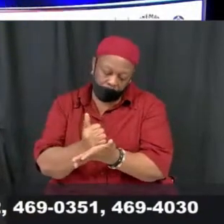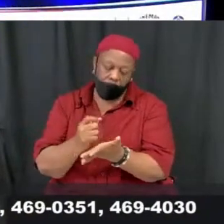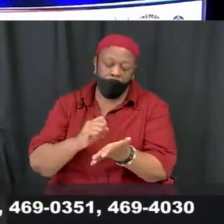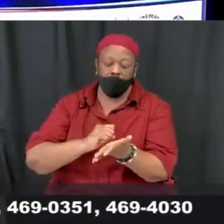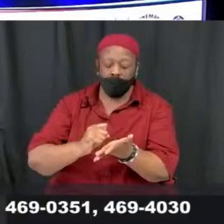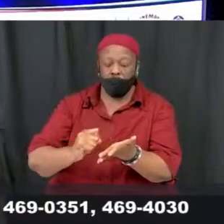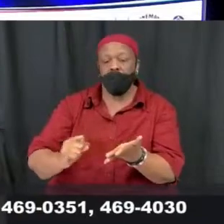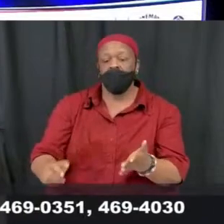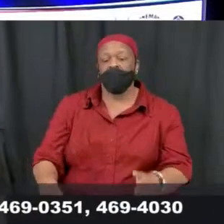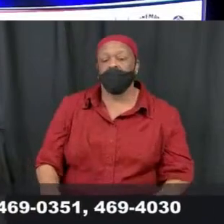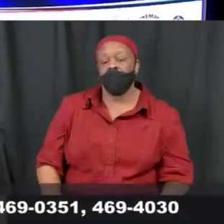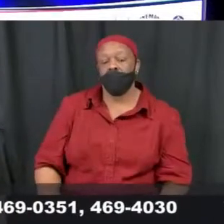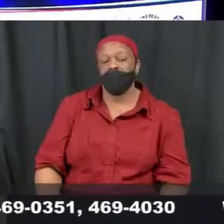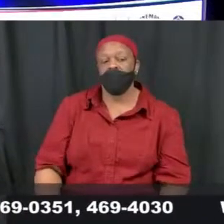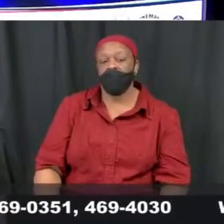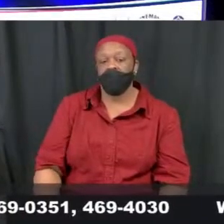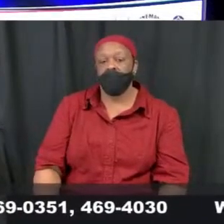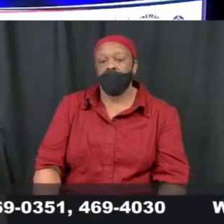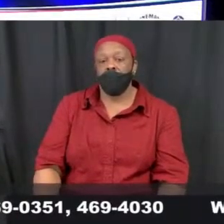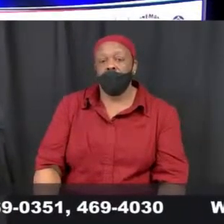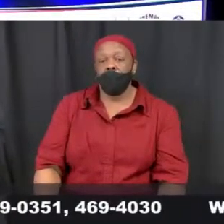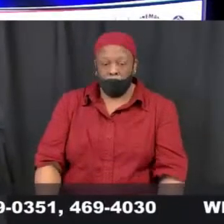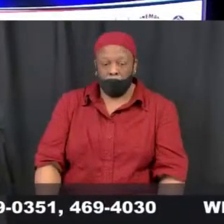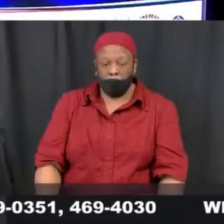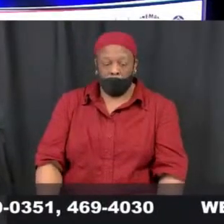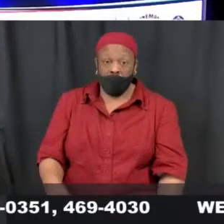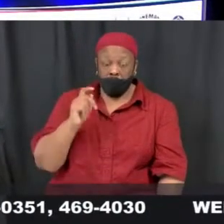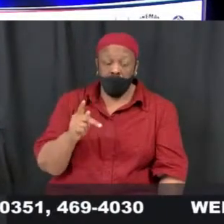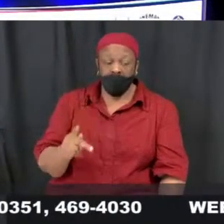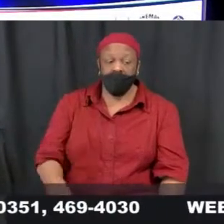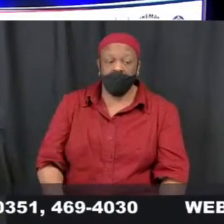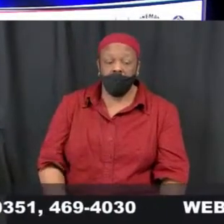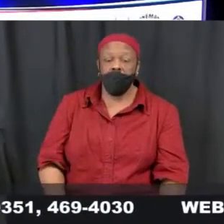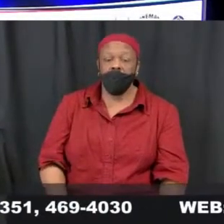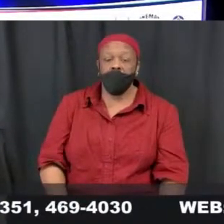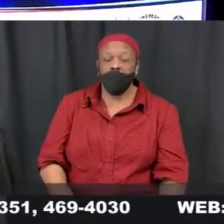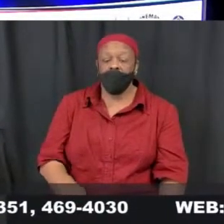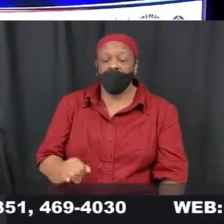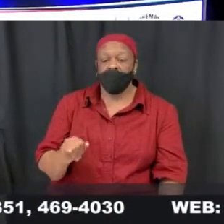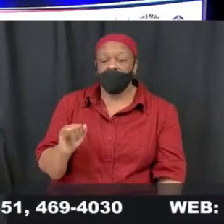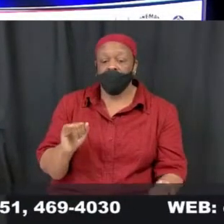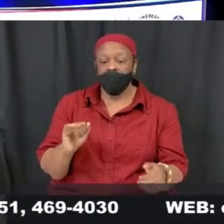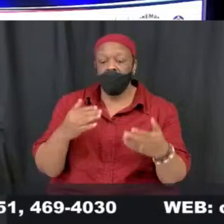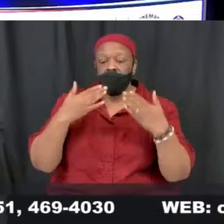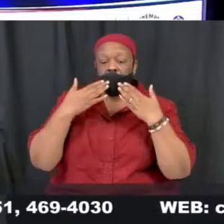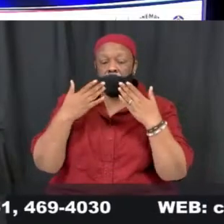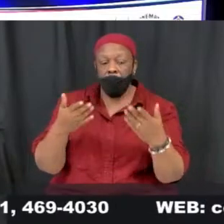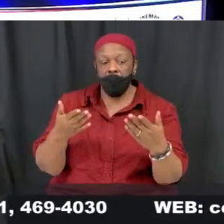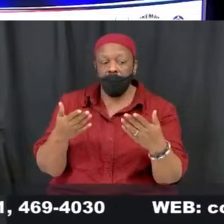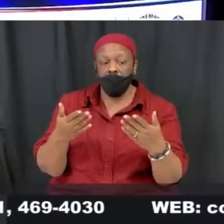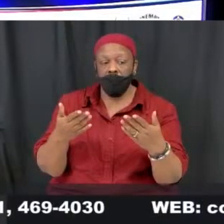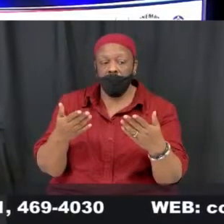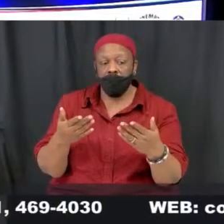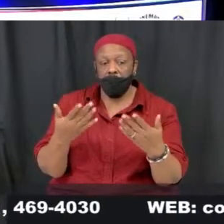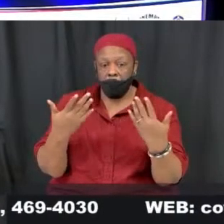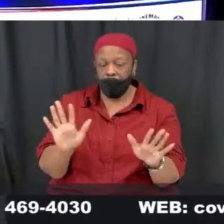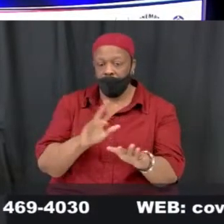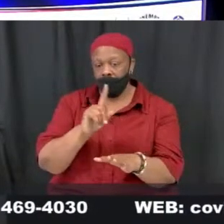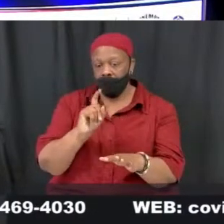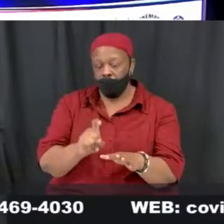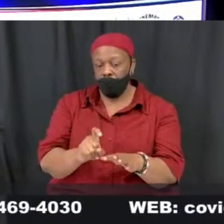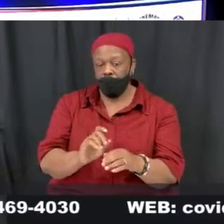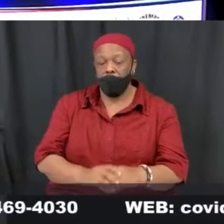Thank you very much, Dr. Laws. That brings us to the end of our question and answer segment for today and the end of